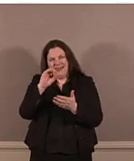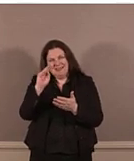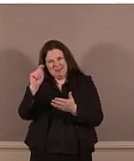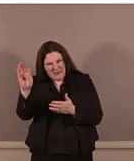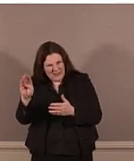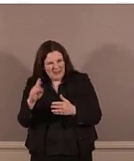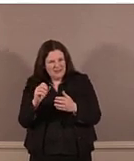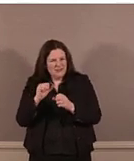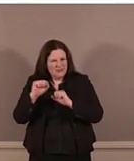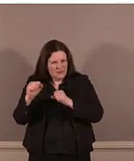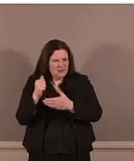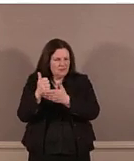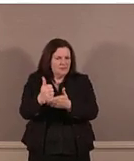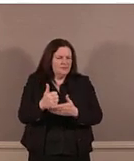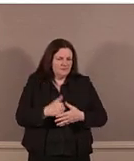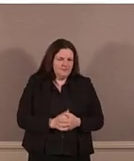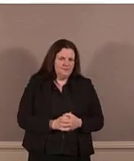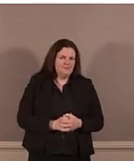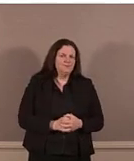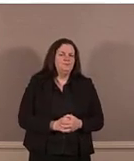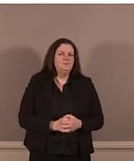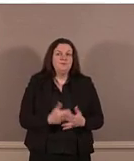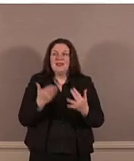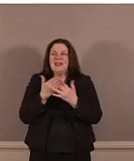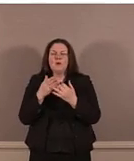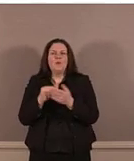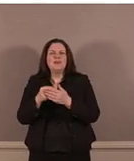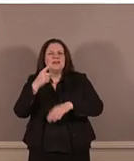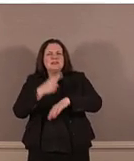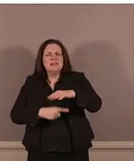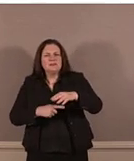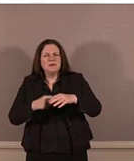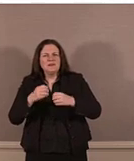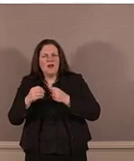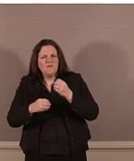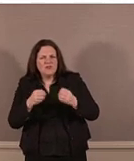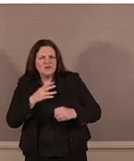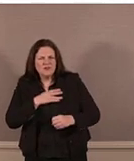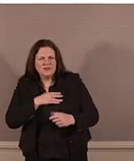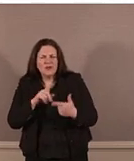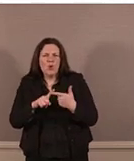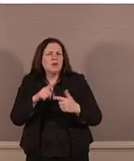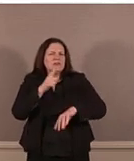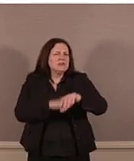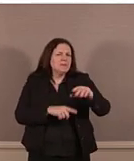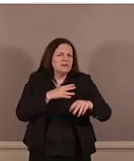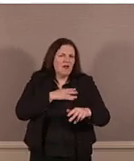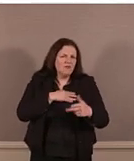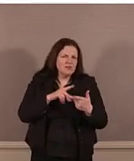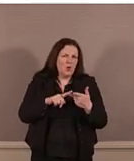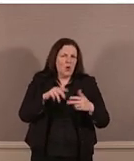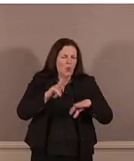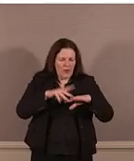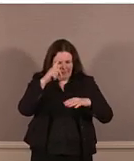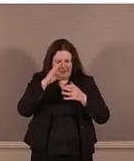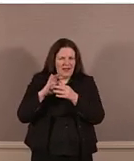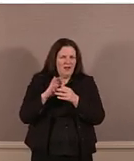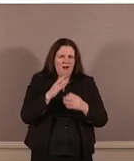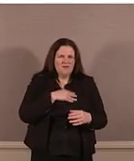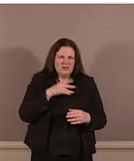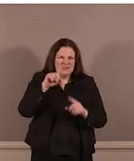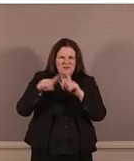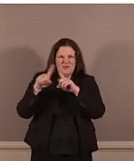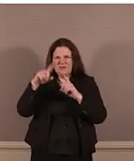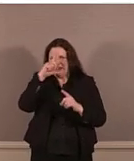services. And they link directly then with the access officers or disability officers or learning support or wellbeing officers or